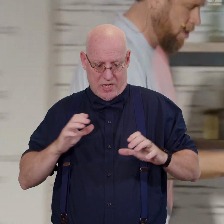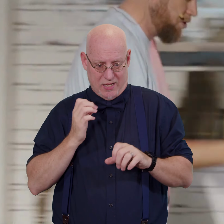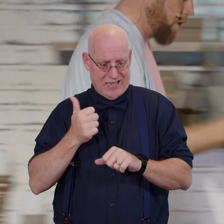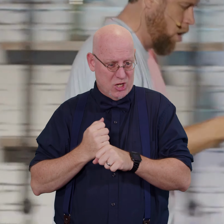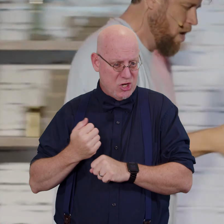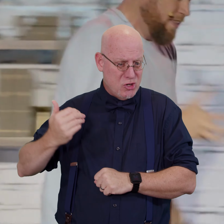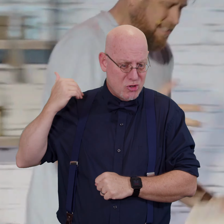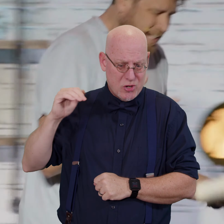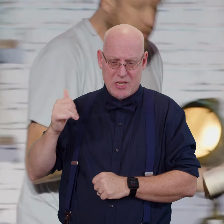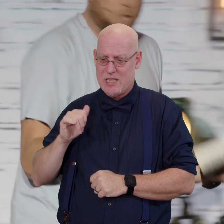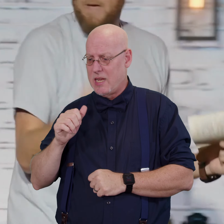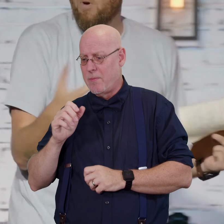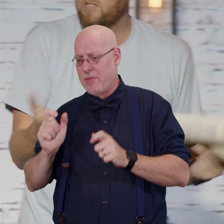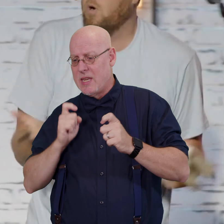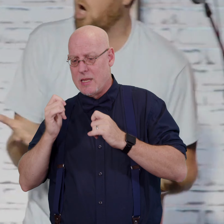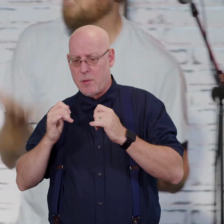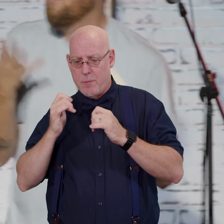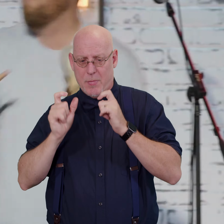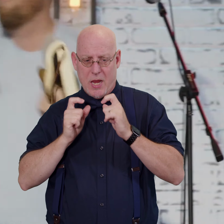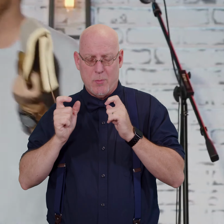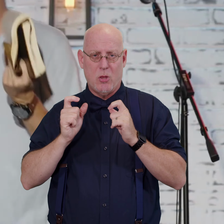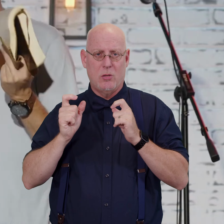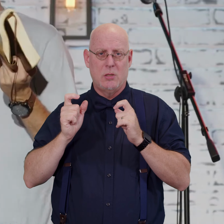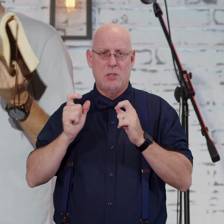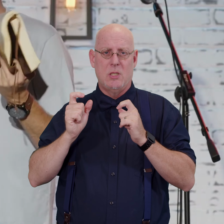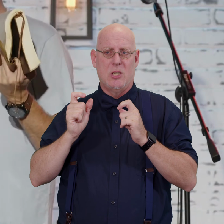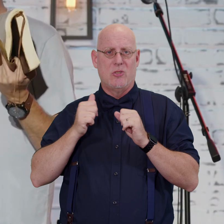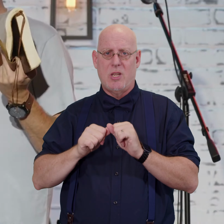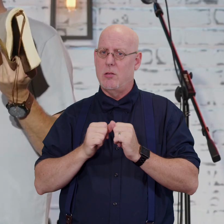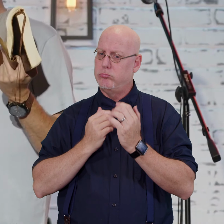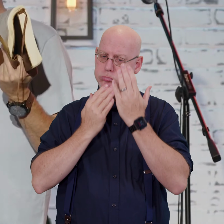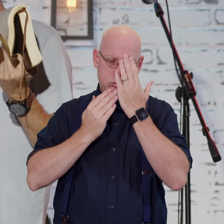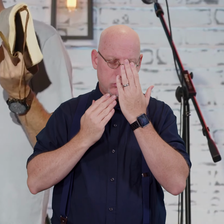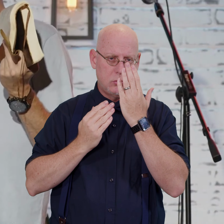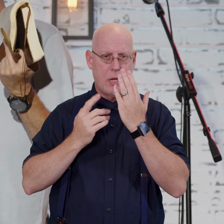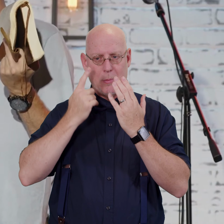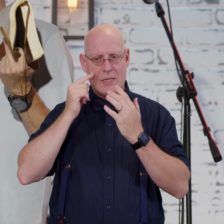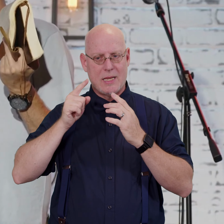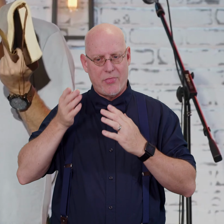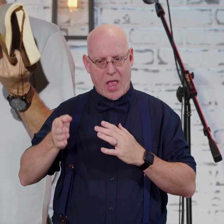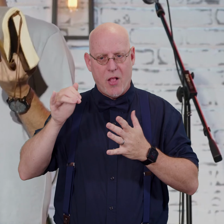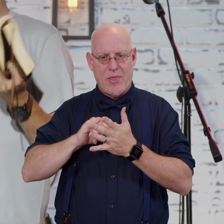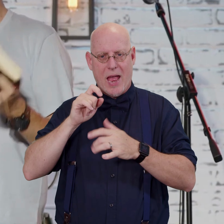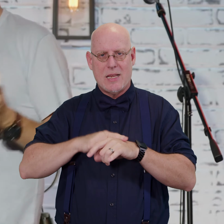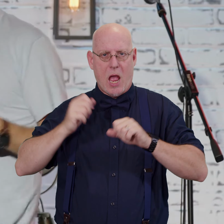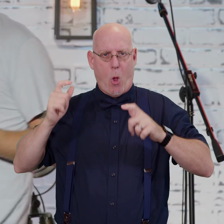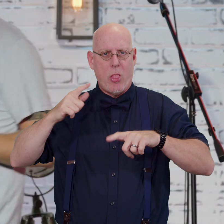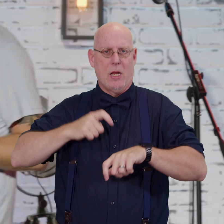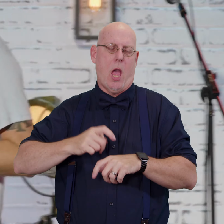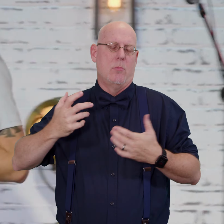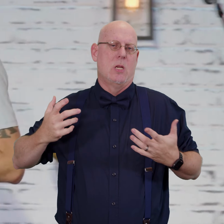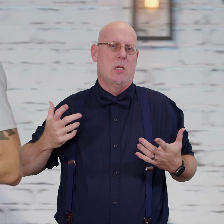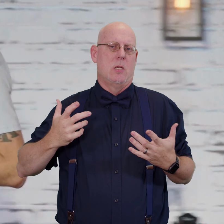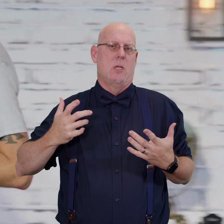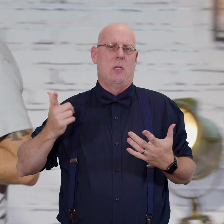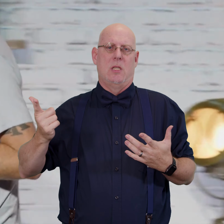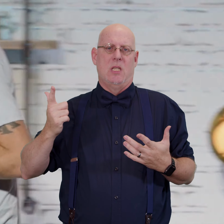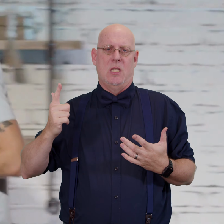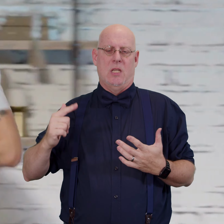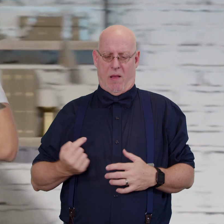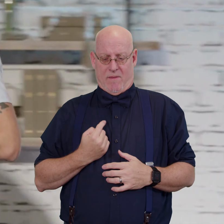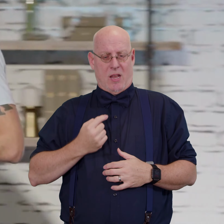10 years ago, the sins of the people of Israel are still fresh before his face. Like his offense does not